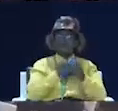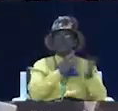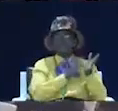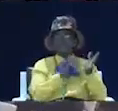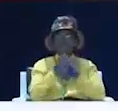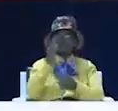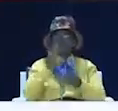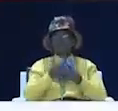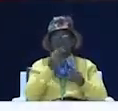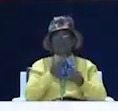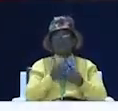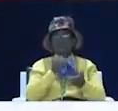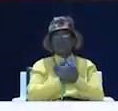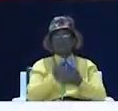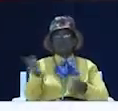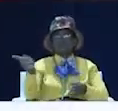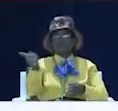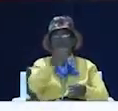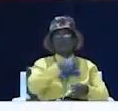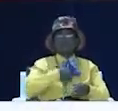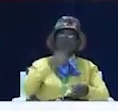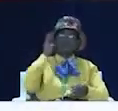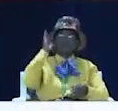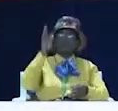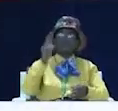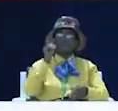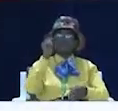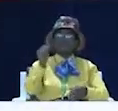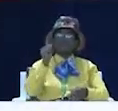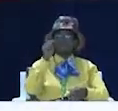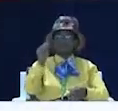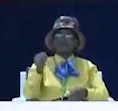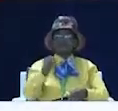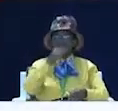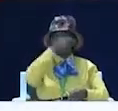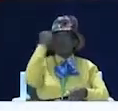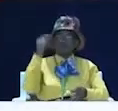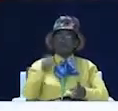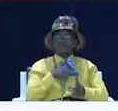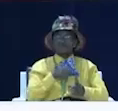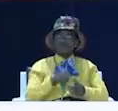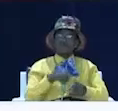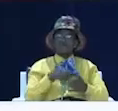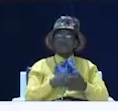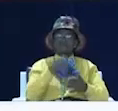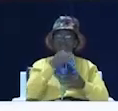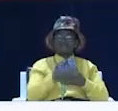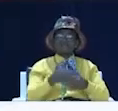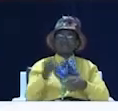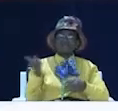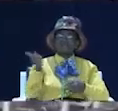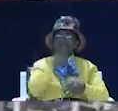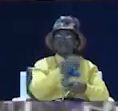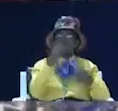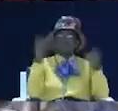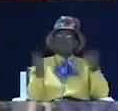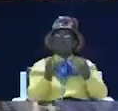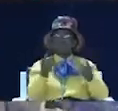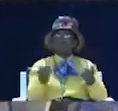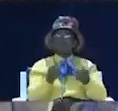You will testify because when next you visit your doctor, what they thought they saw will no longer be there.